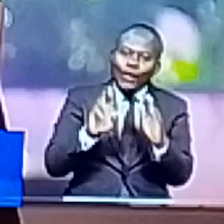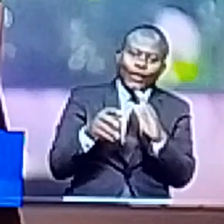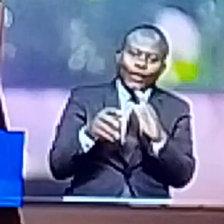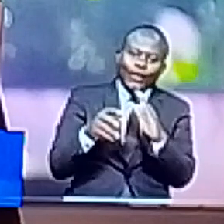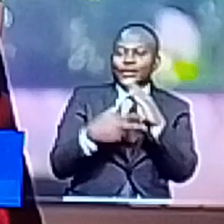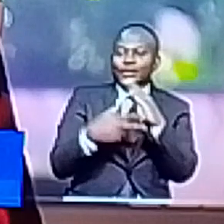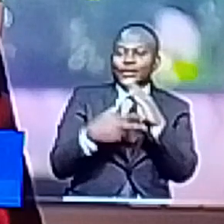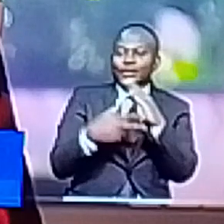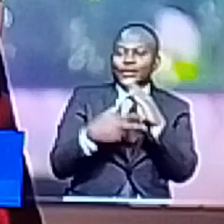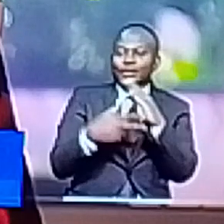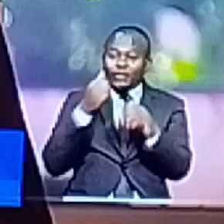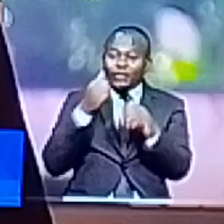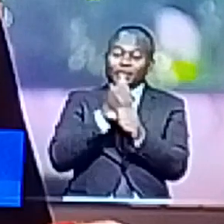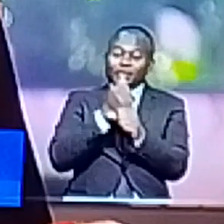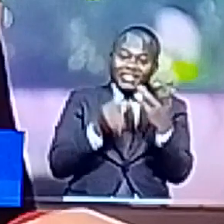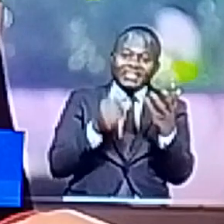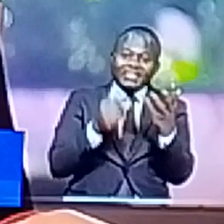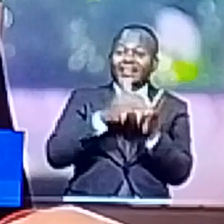or you did this and that.